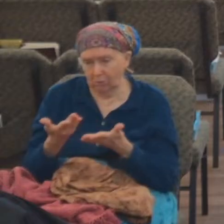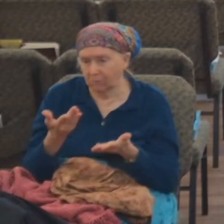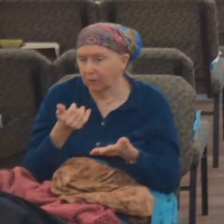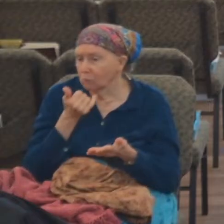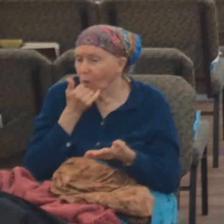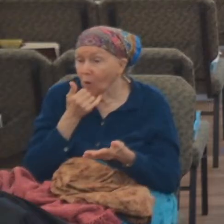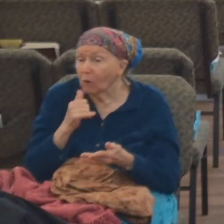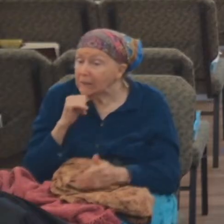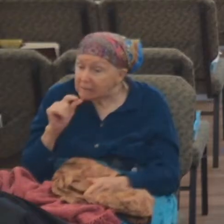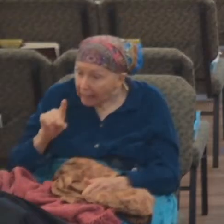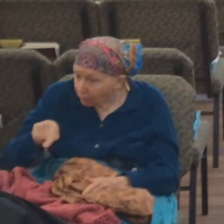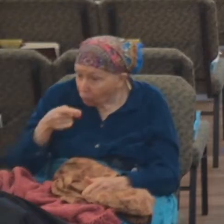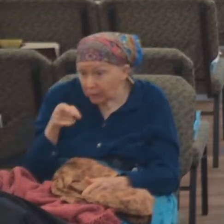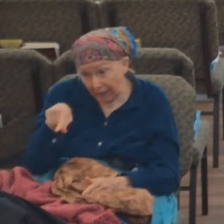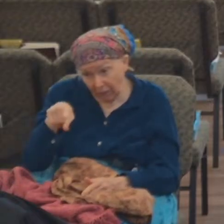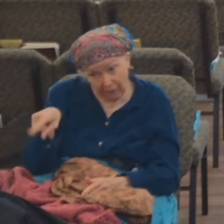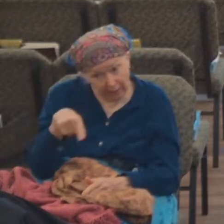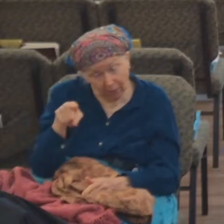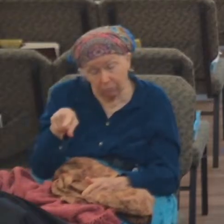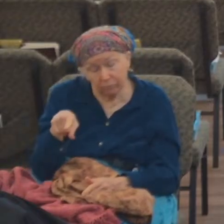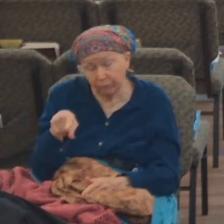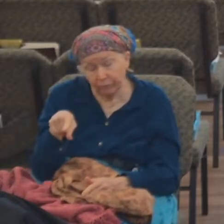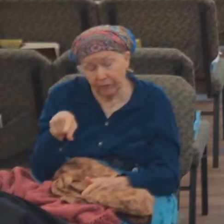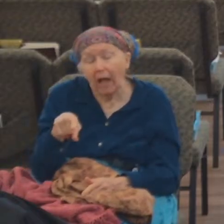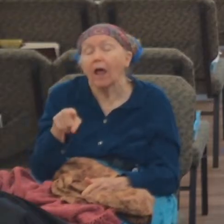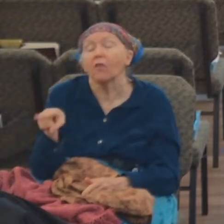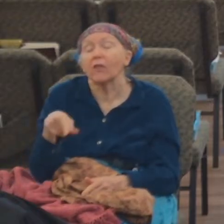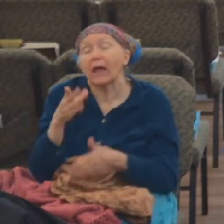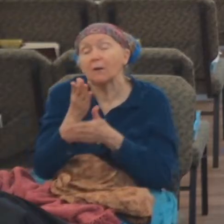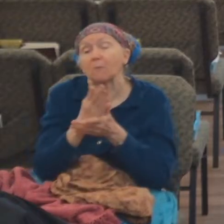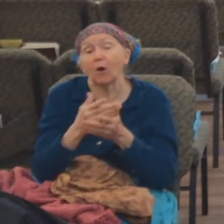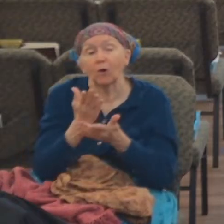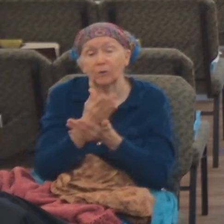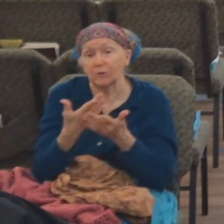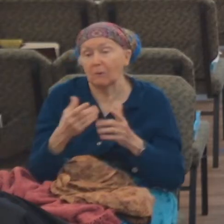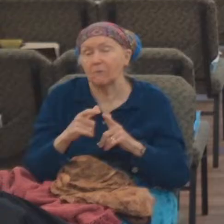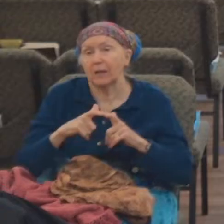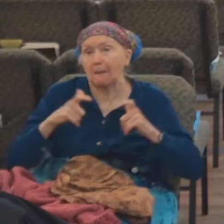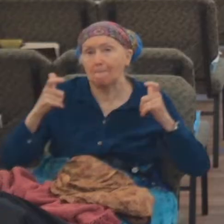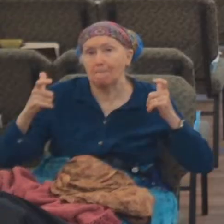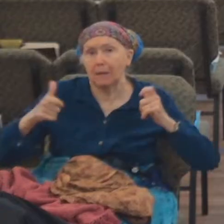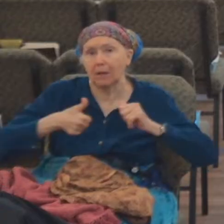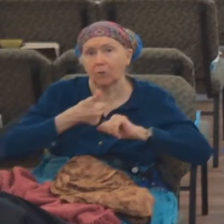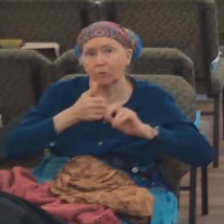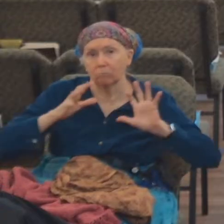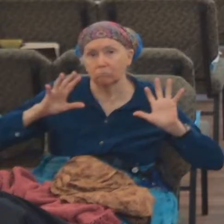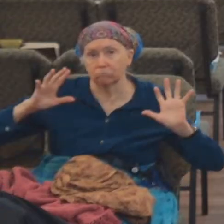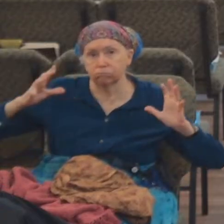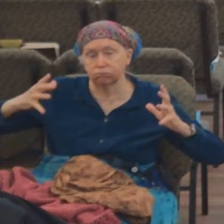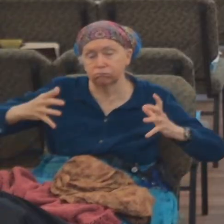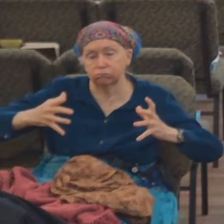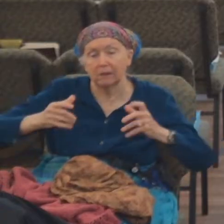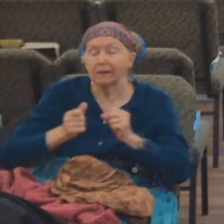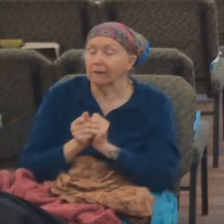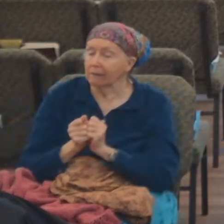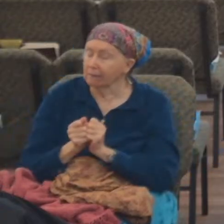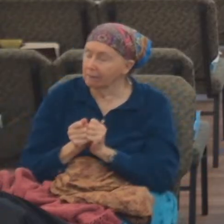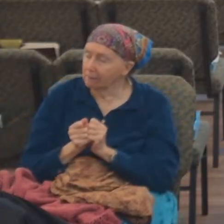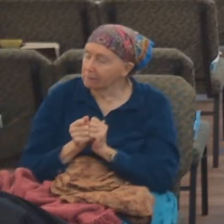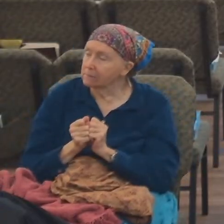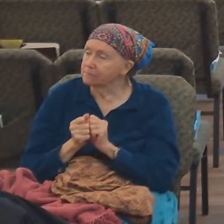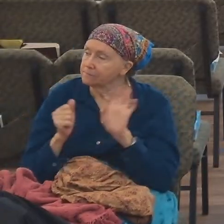them, right? In fact, they are a part of something much bigger, okay? But he's referring